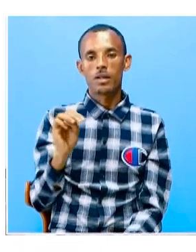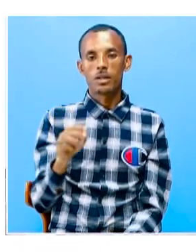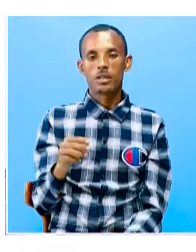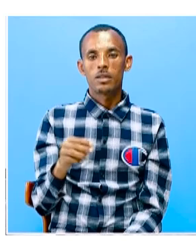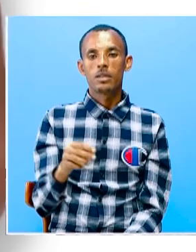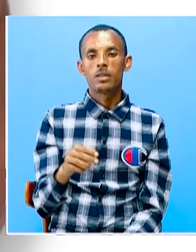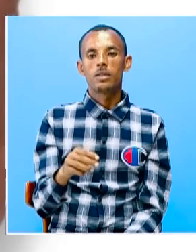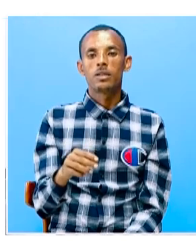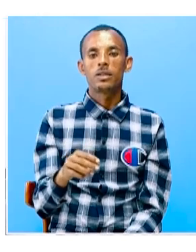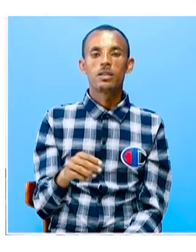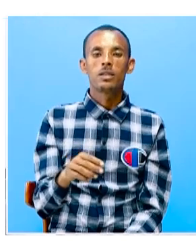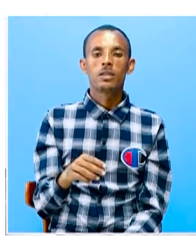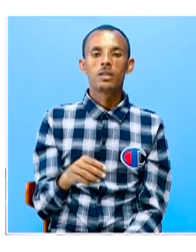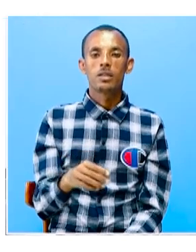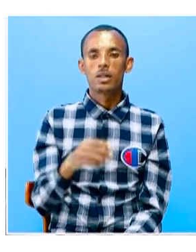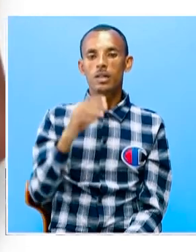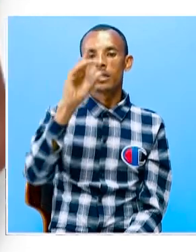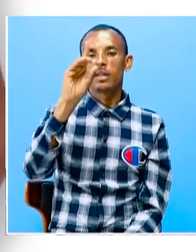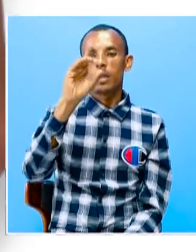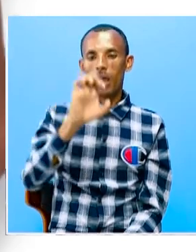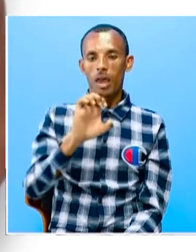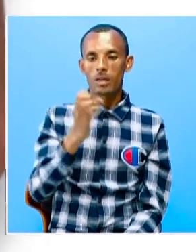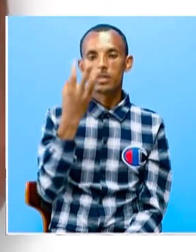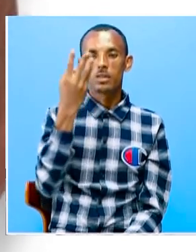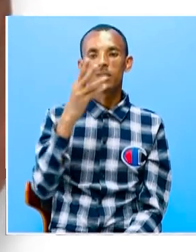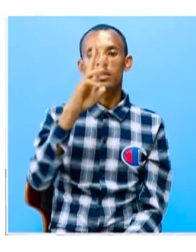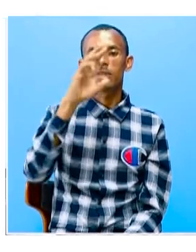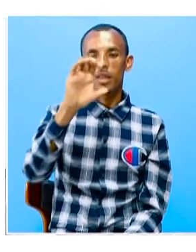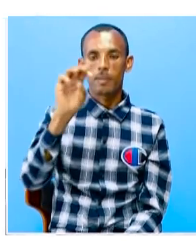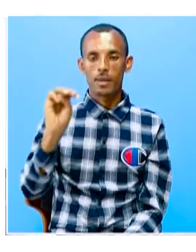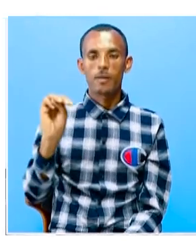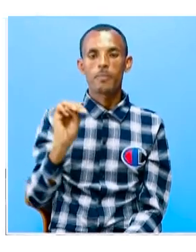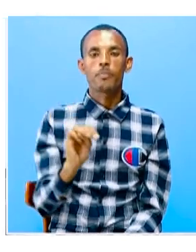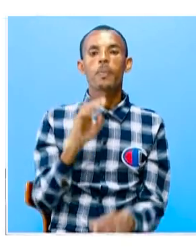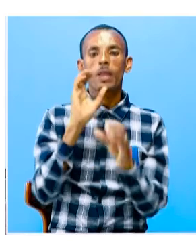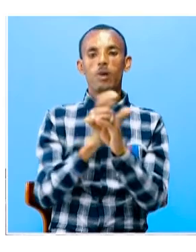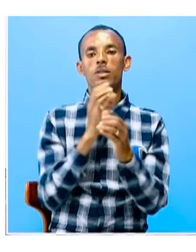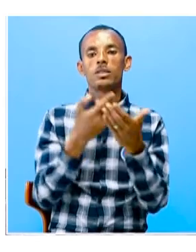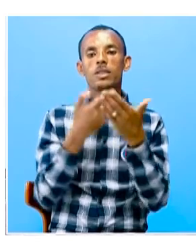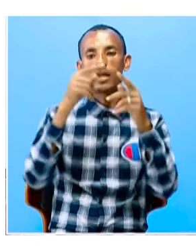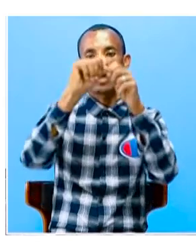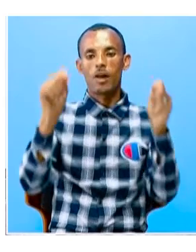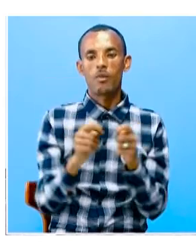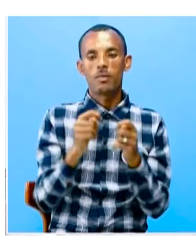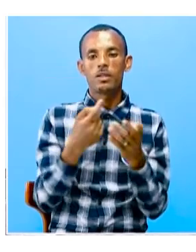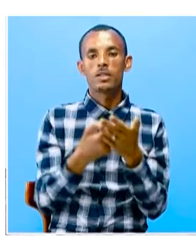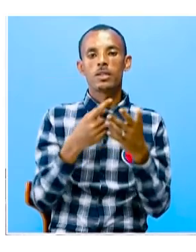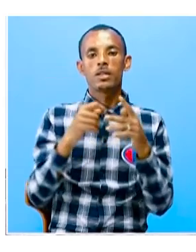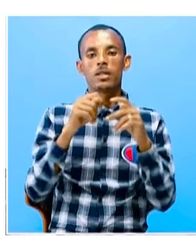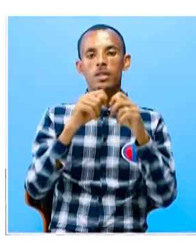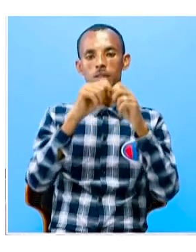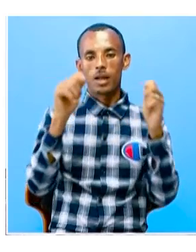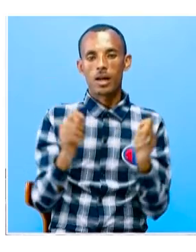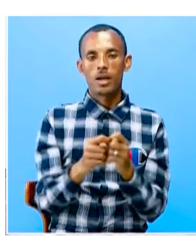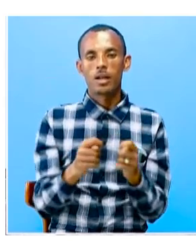this altitude is given to be 6 centimeter. Calculate the area of this triangle. and